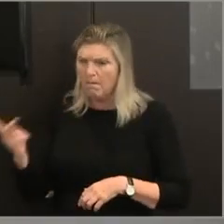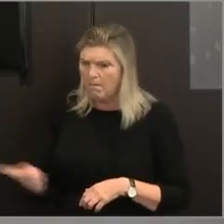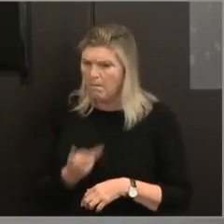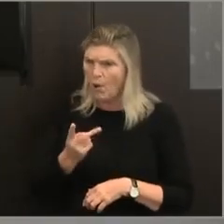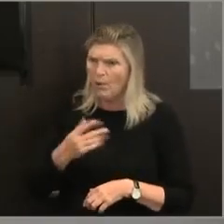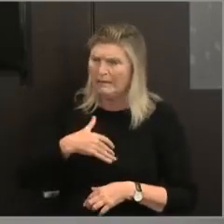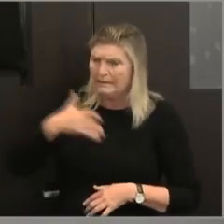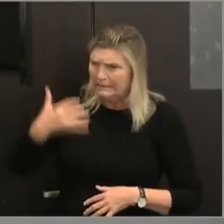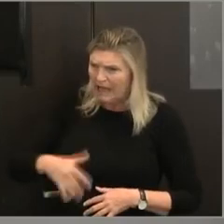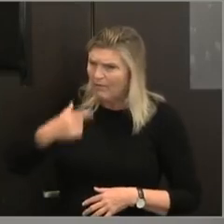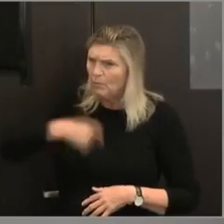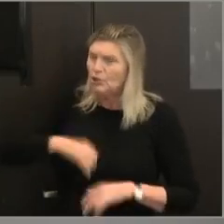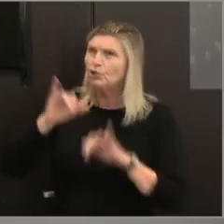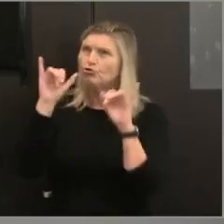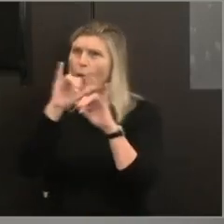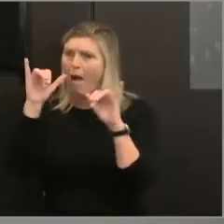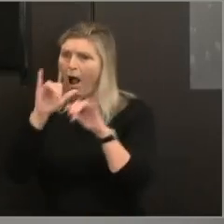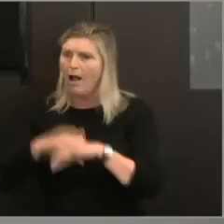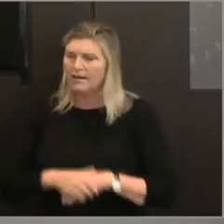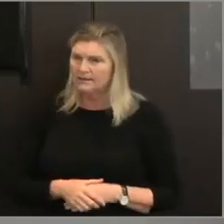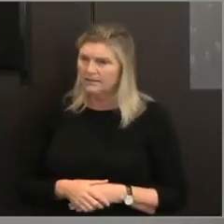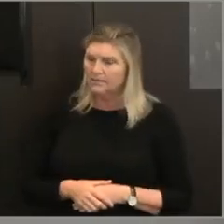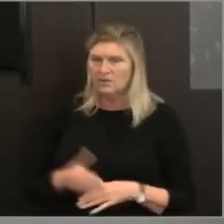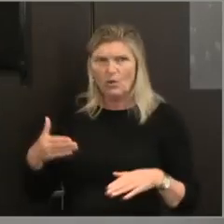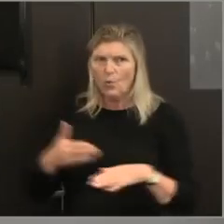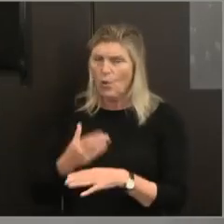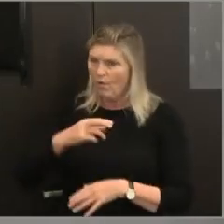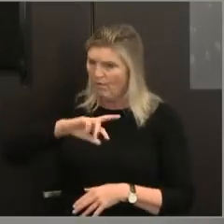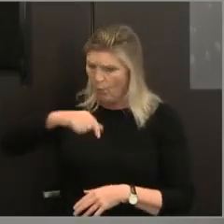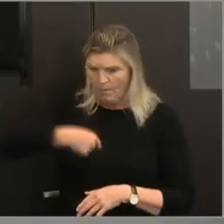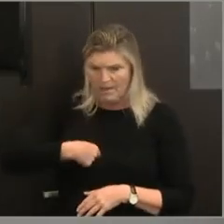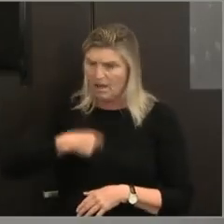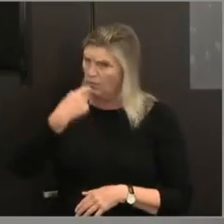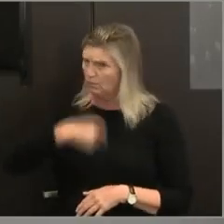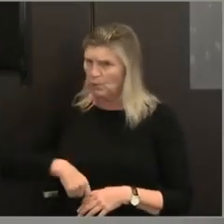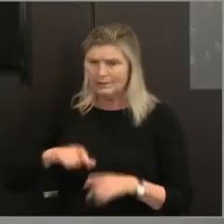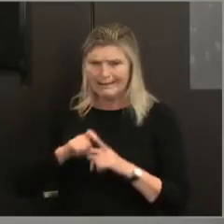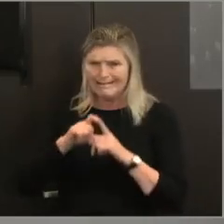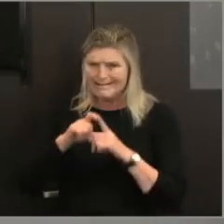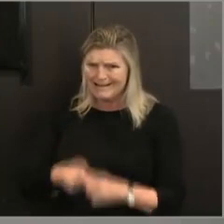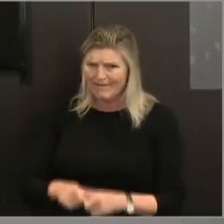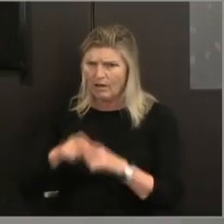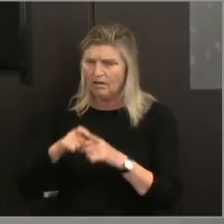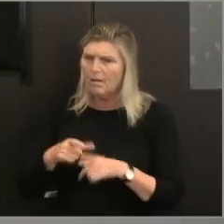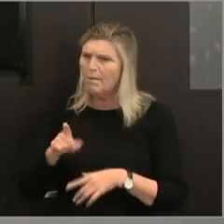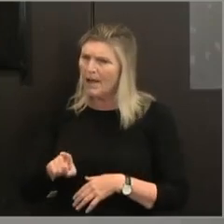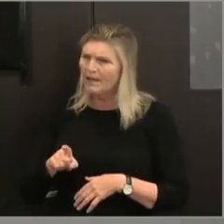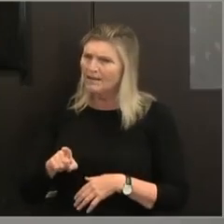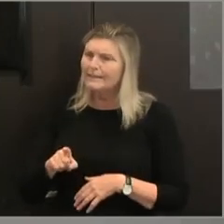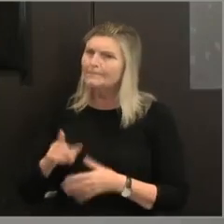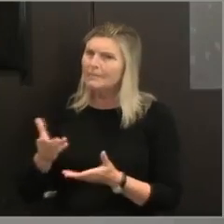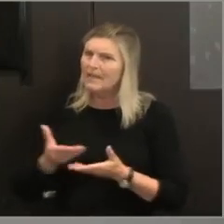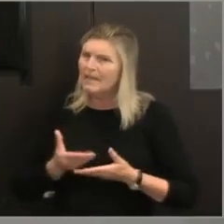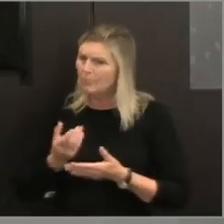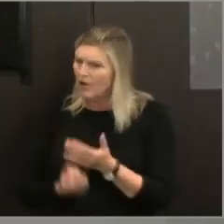work personally difficult, it also compelled us to look at causative and systemic factors in a quite